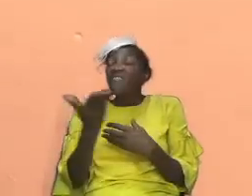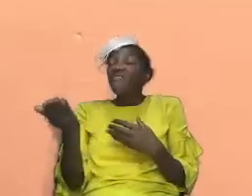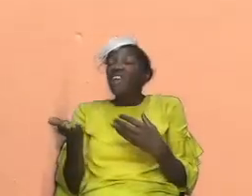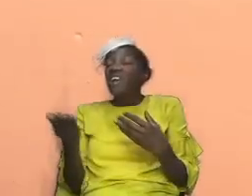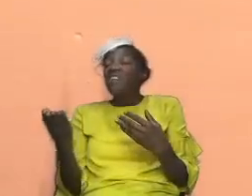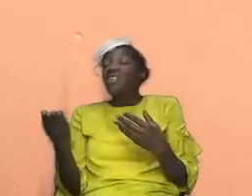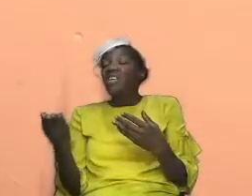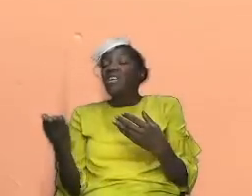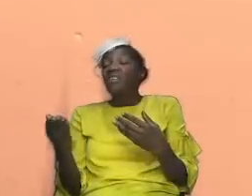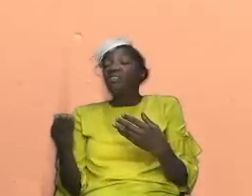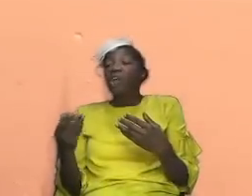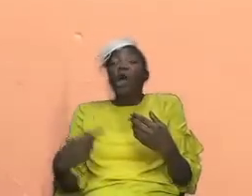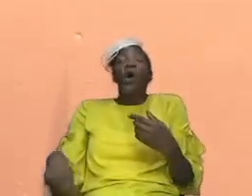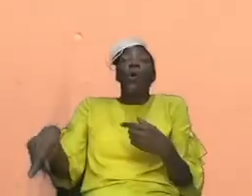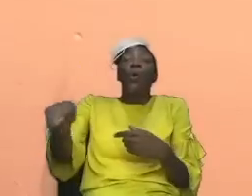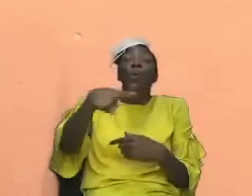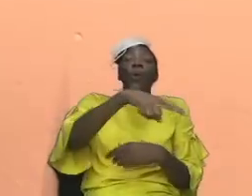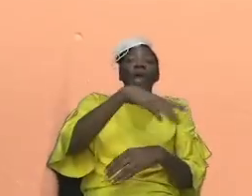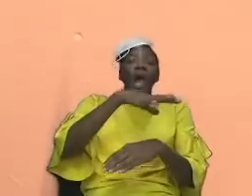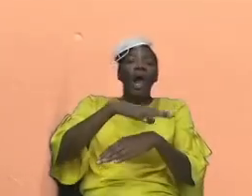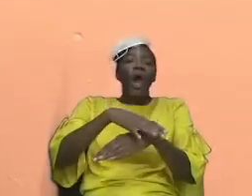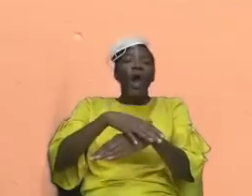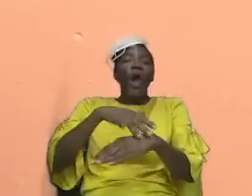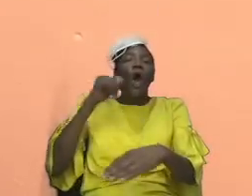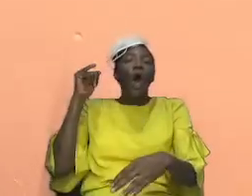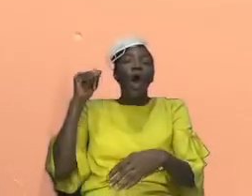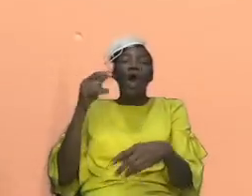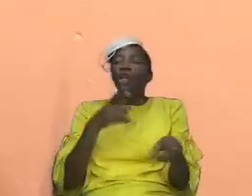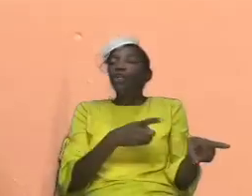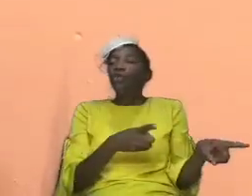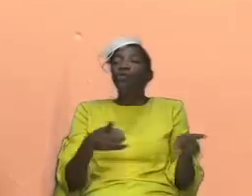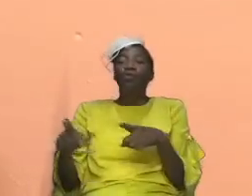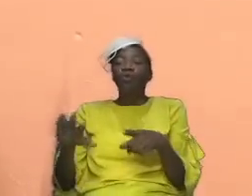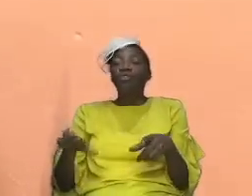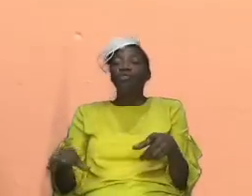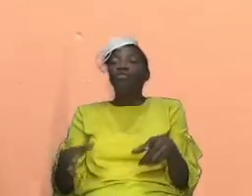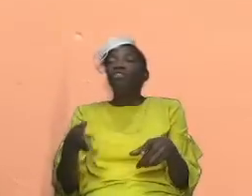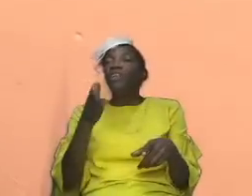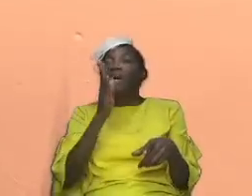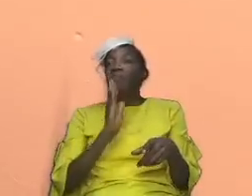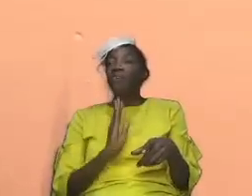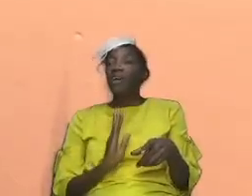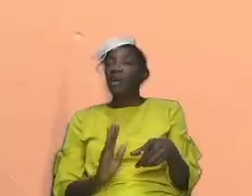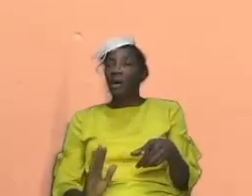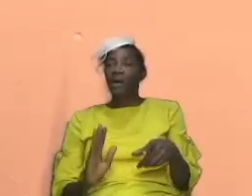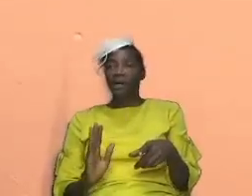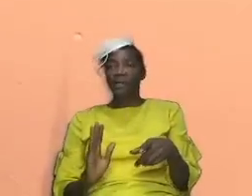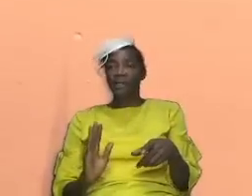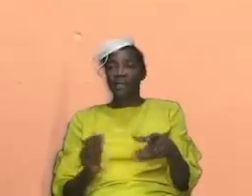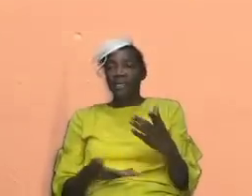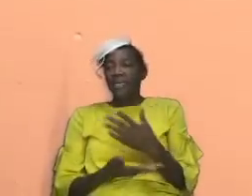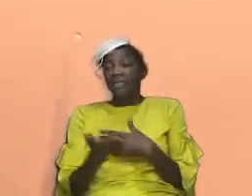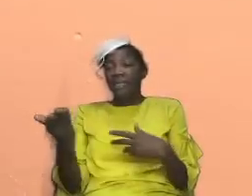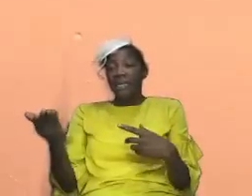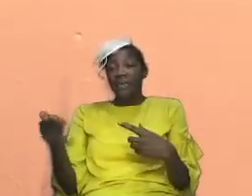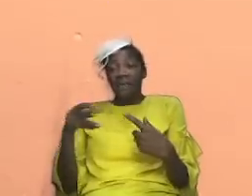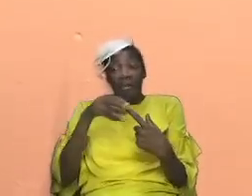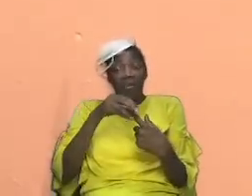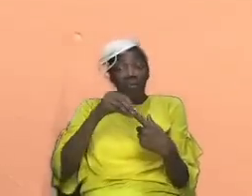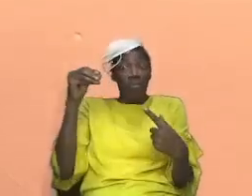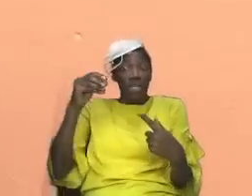are called upon to do as saints. There is a particular lifestyle that